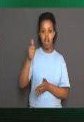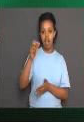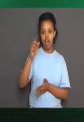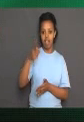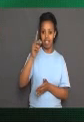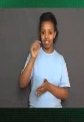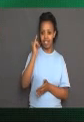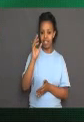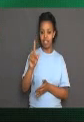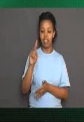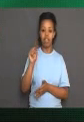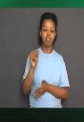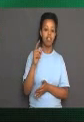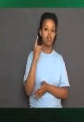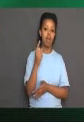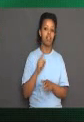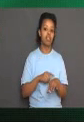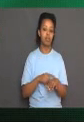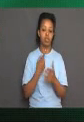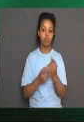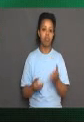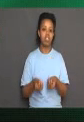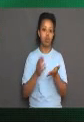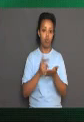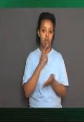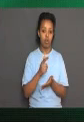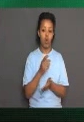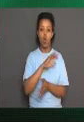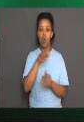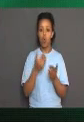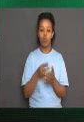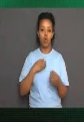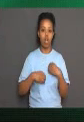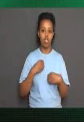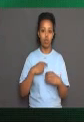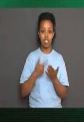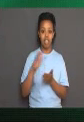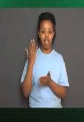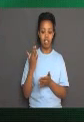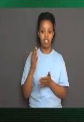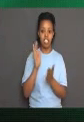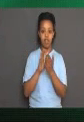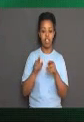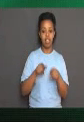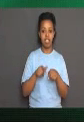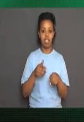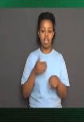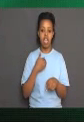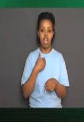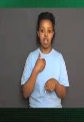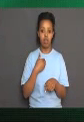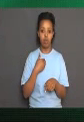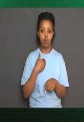once. All organisms with this type of limb structure were descended from